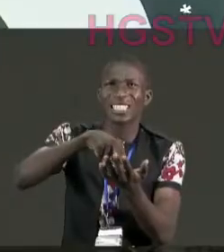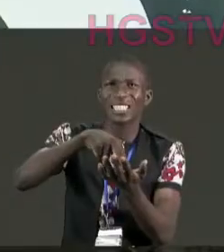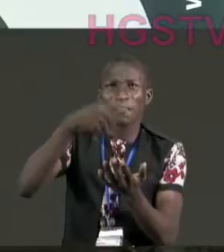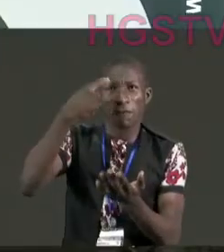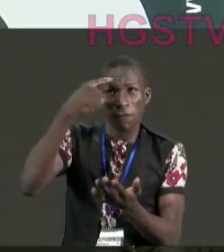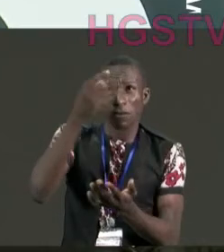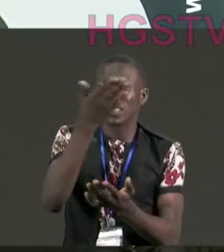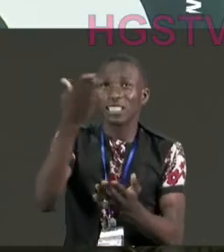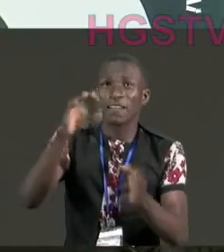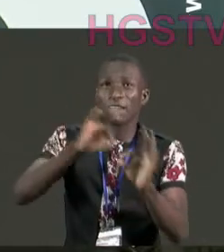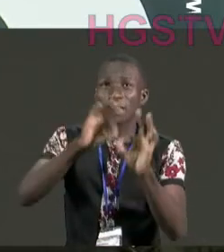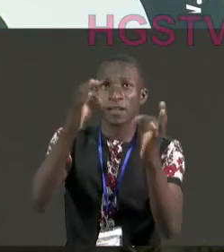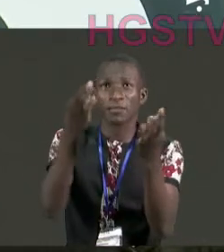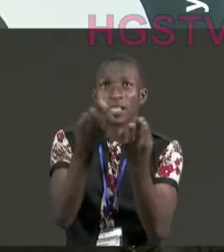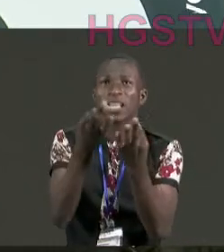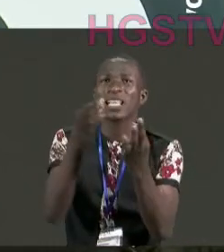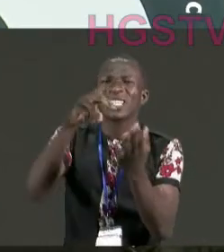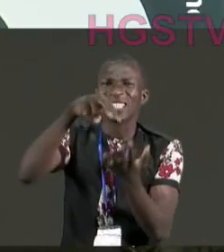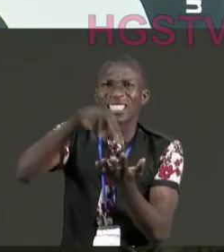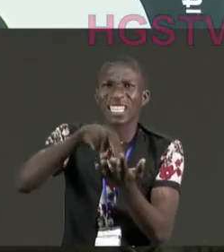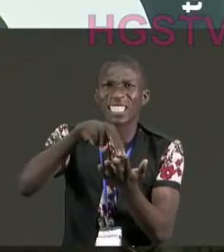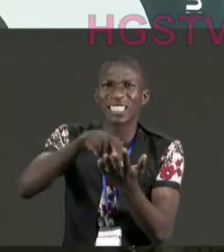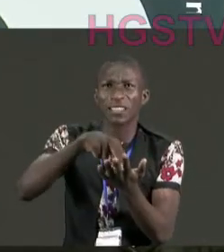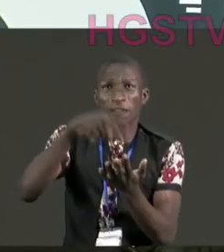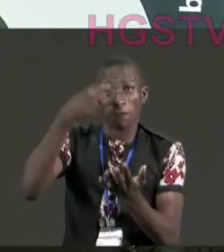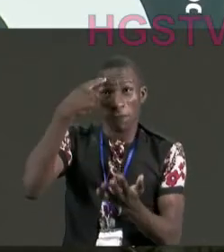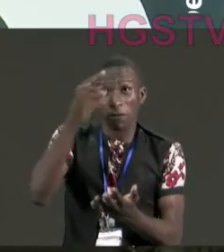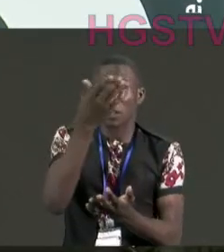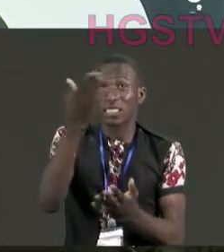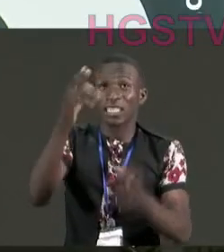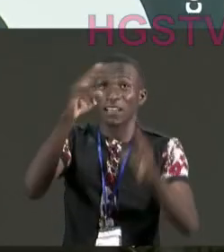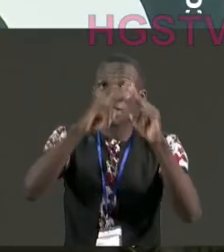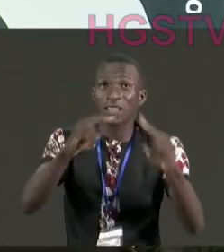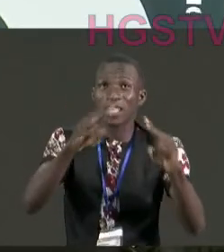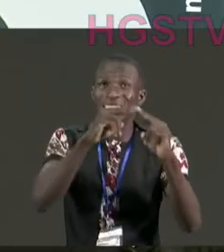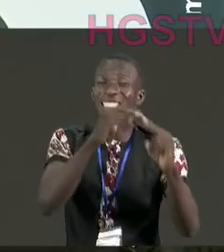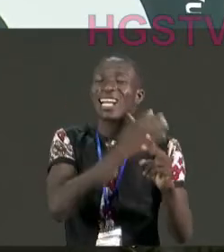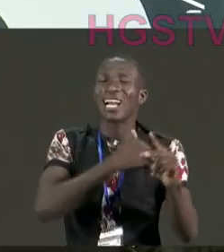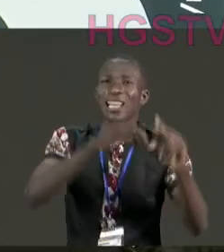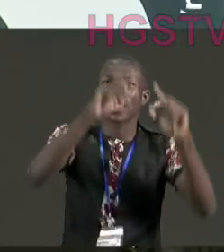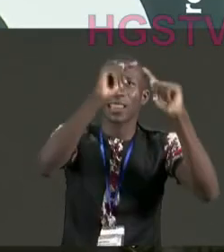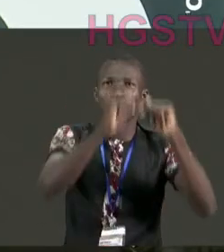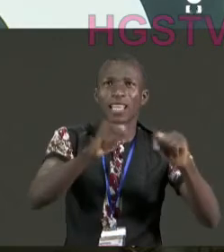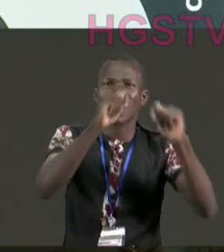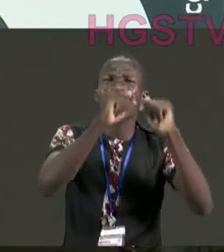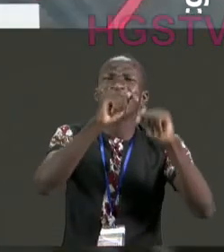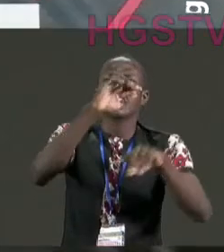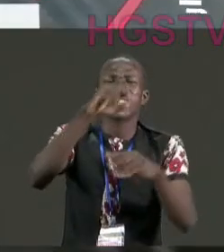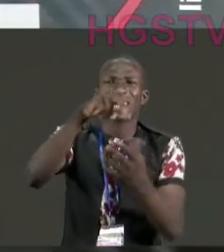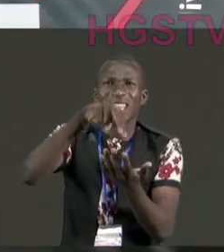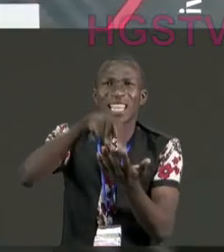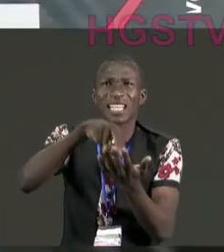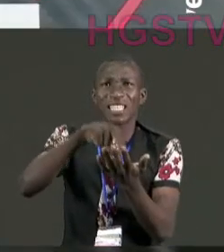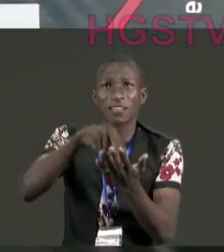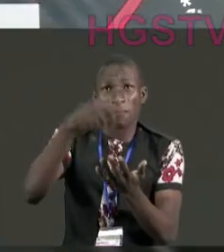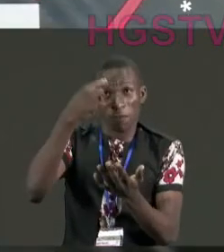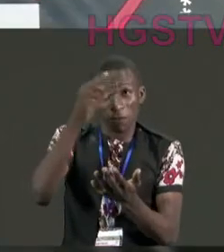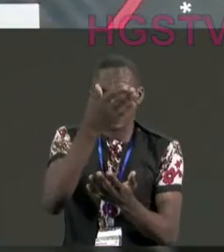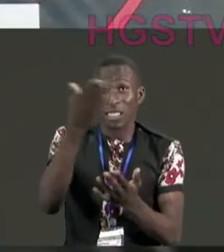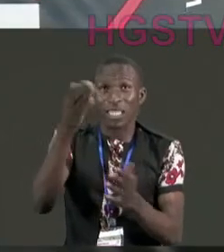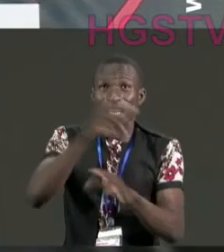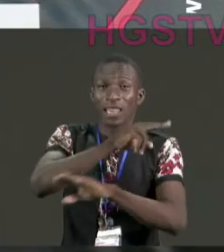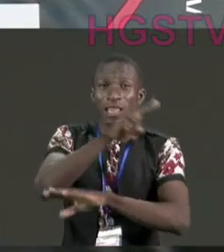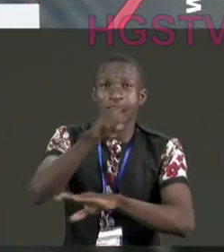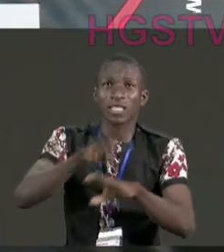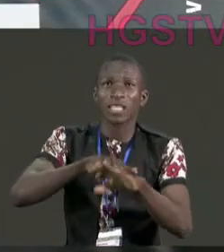their families, standing in the gap for their villages and towns, standing in the gap for their